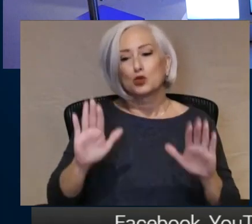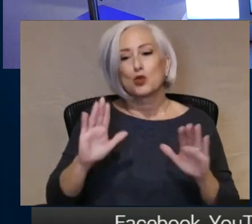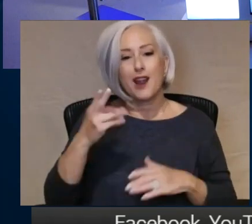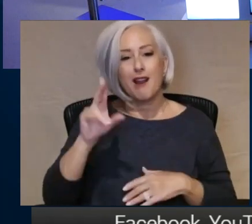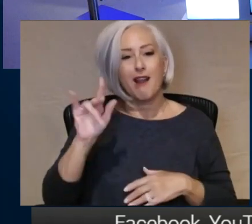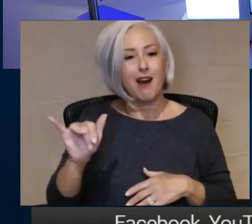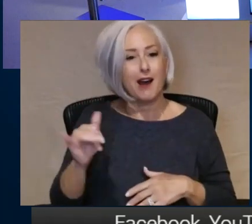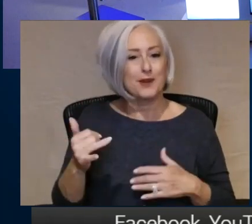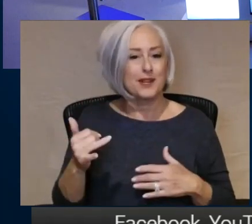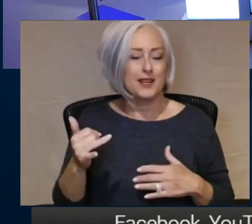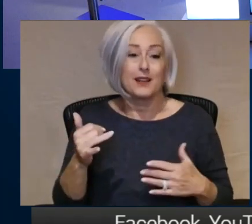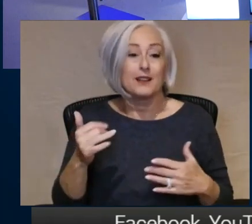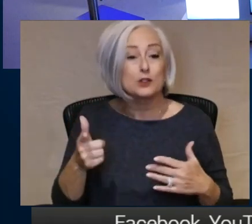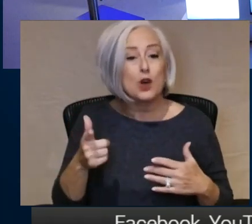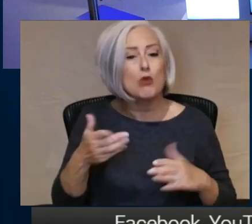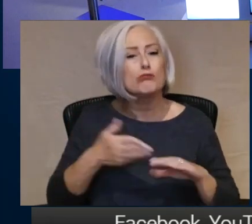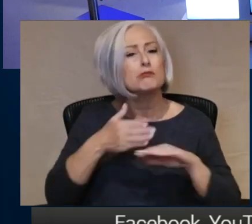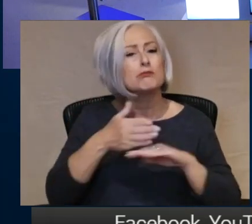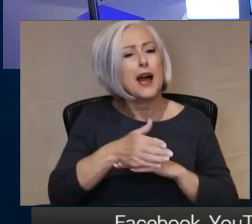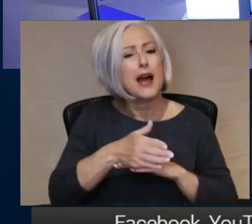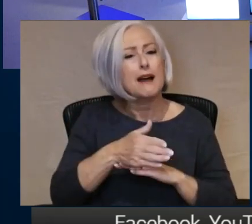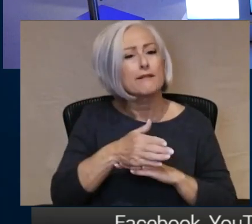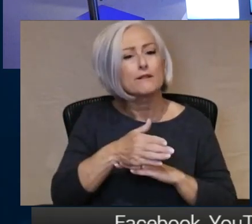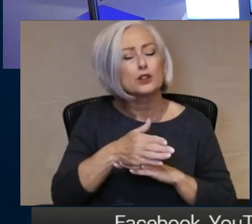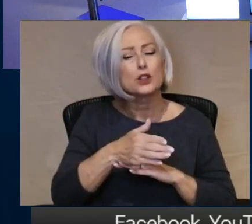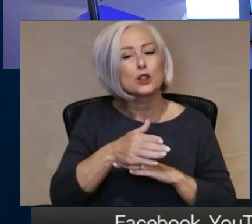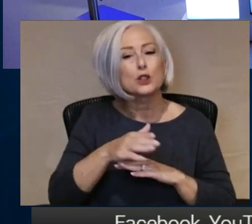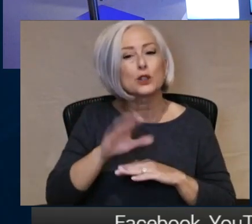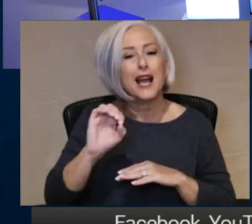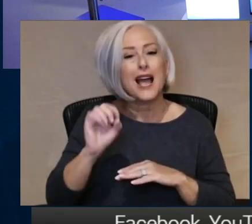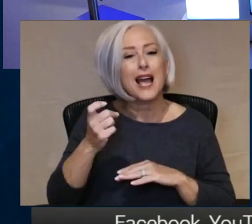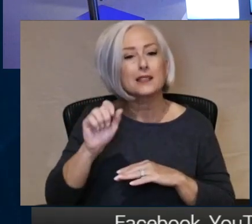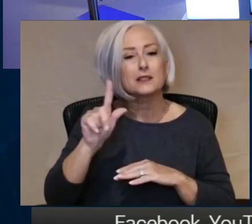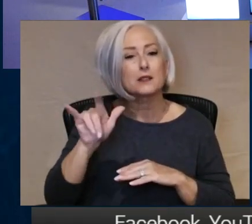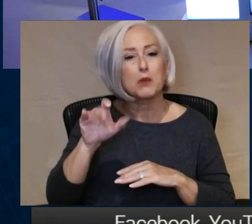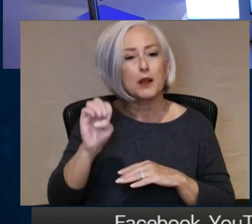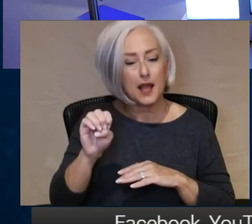X-Plate therapy. Tell us a little bit about how that was and then the results.